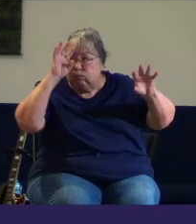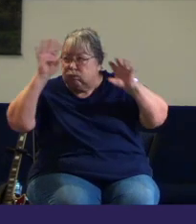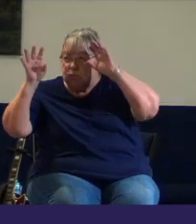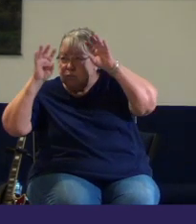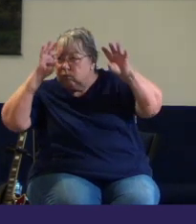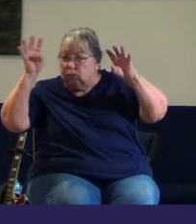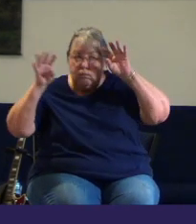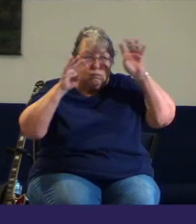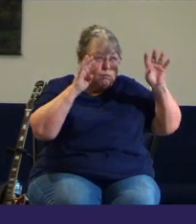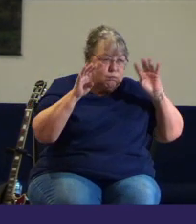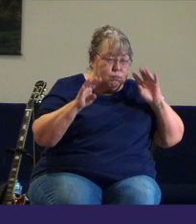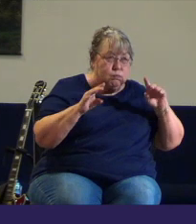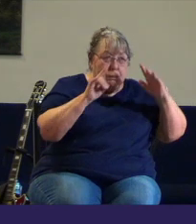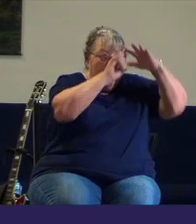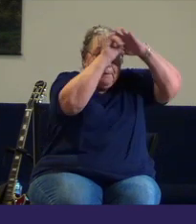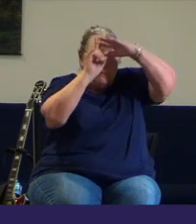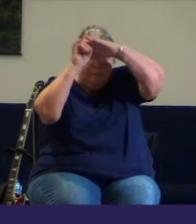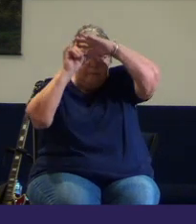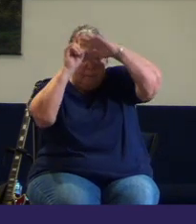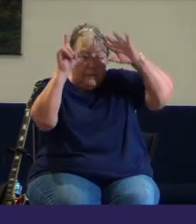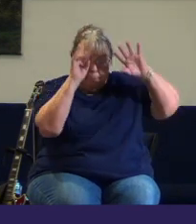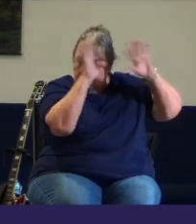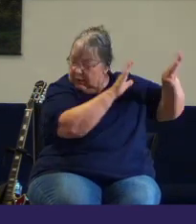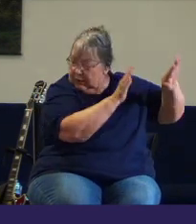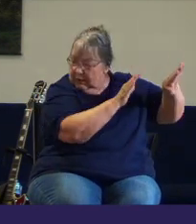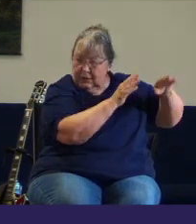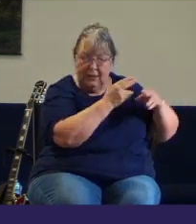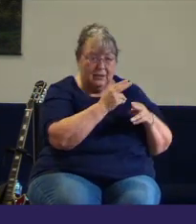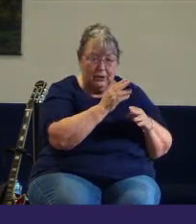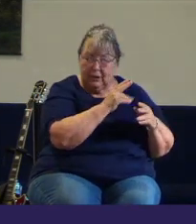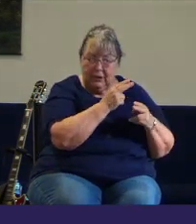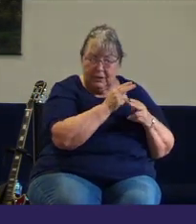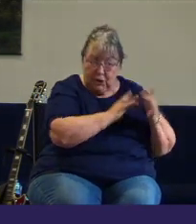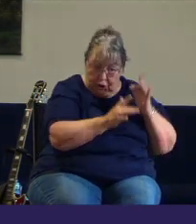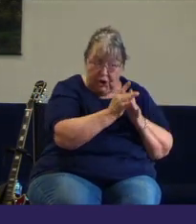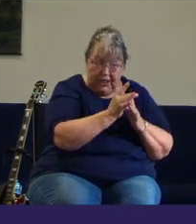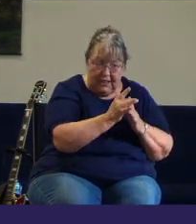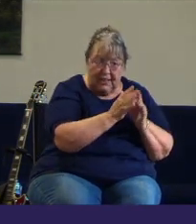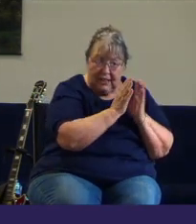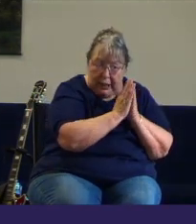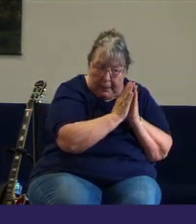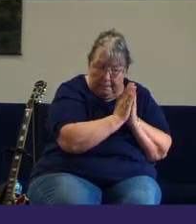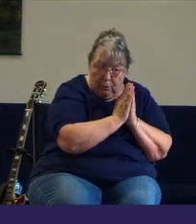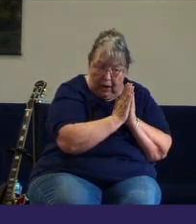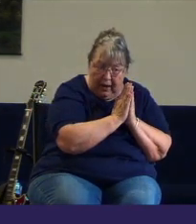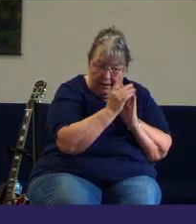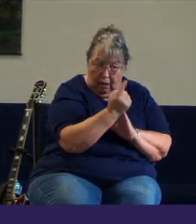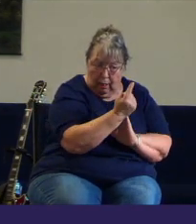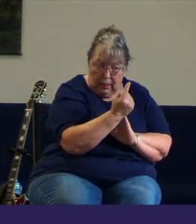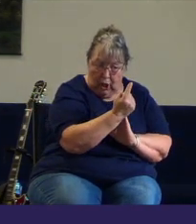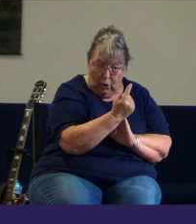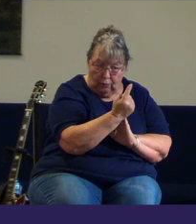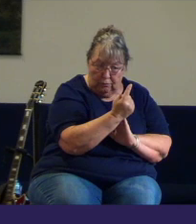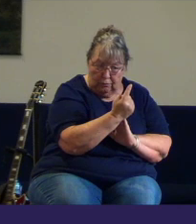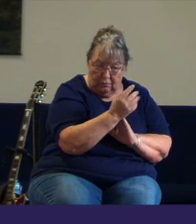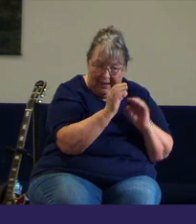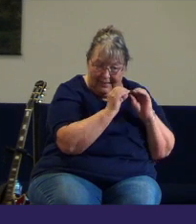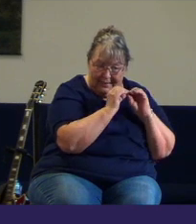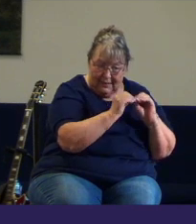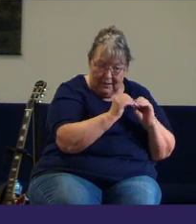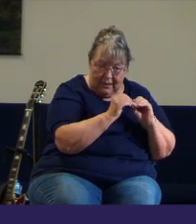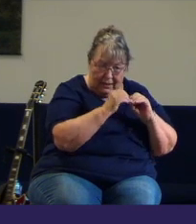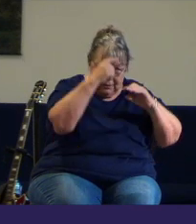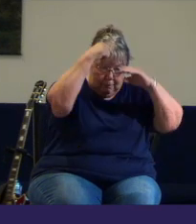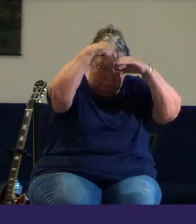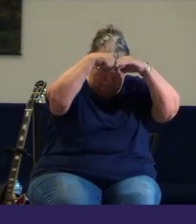having a prayer closet or a prayer chamber where we meet with Jesus, right? Where we look into his holiness and in